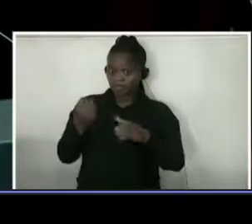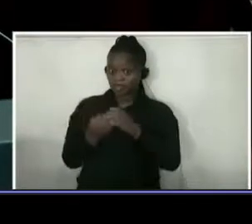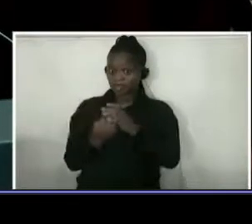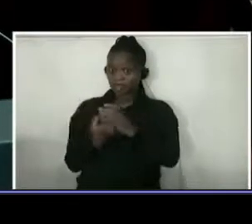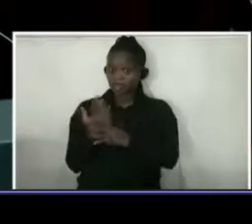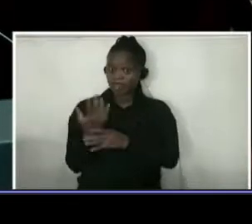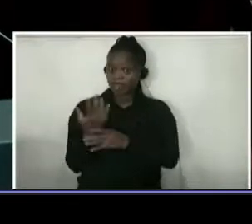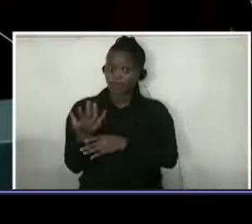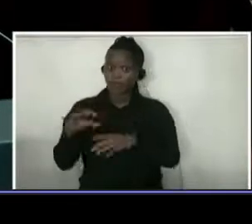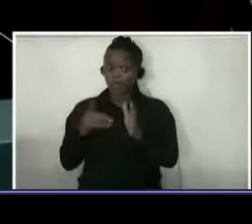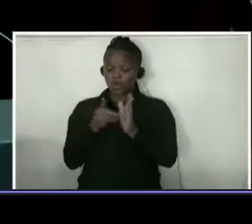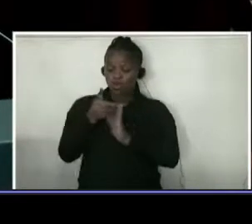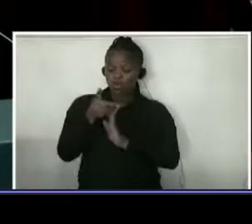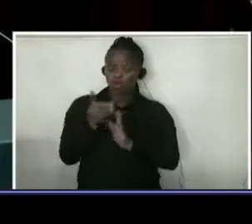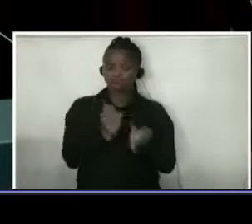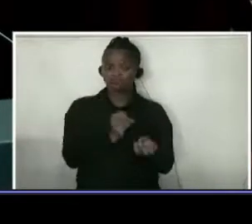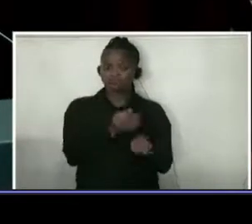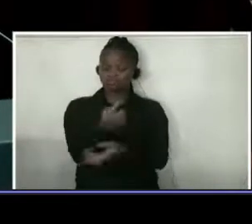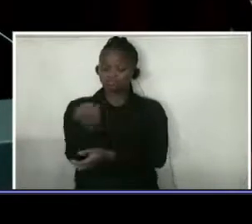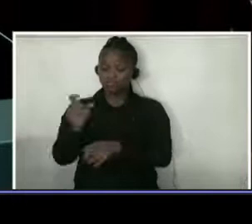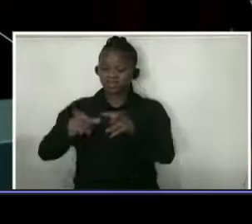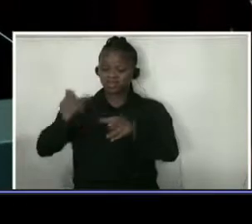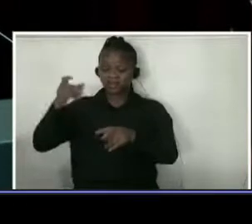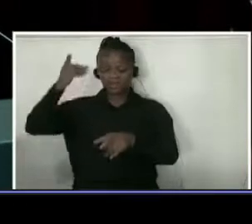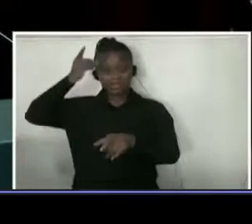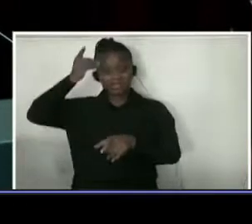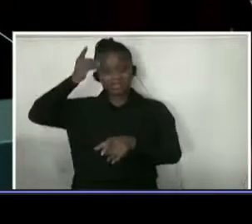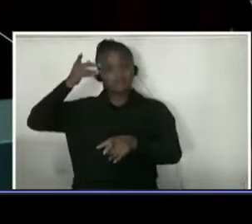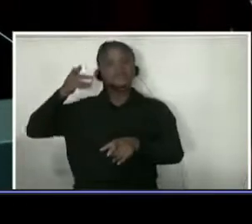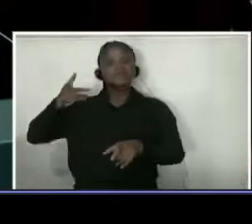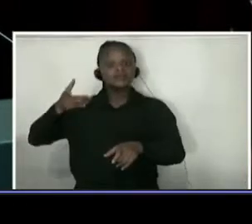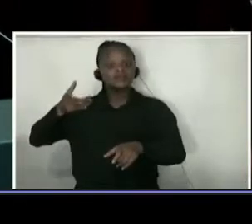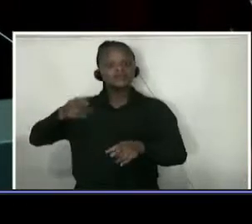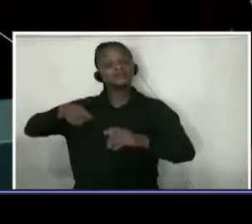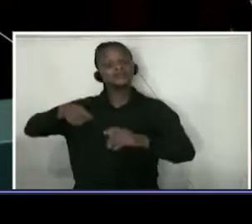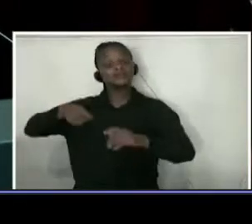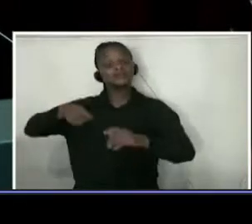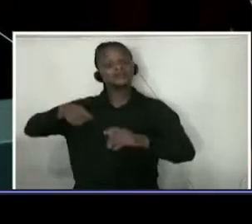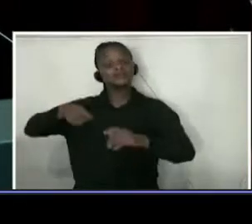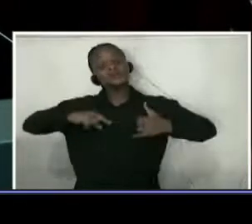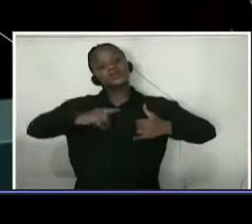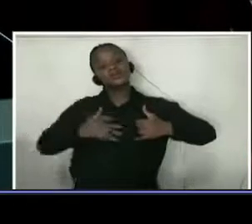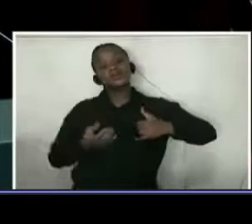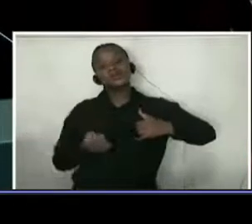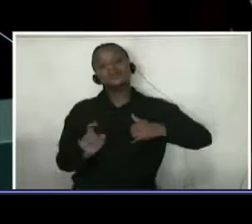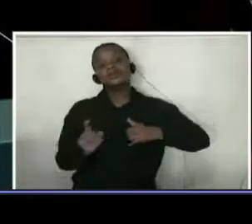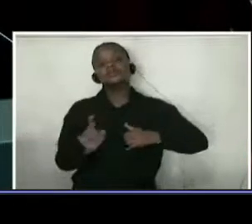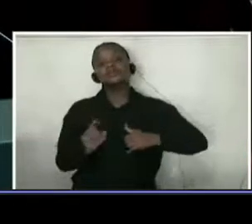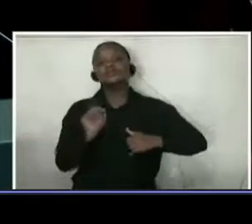zaseThekwini. Somlomo kumanje kunecala elisenkantolo ephakeme yasemgungundlovu elingunumber